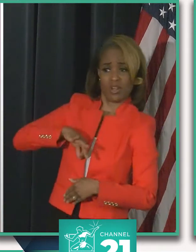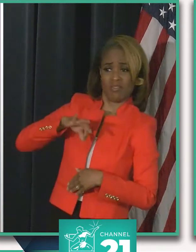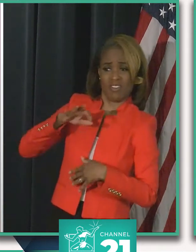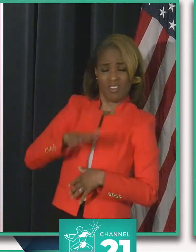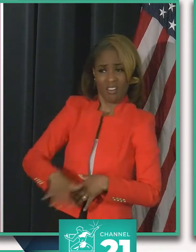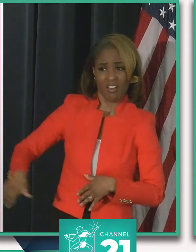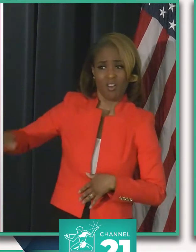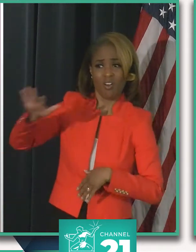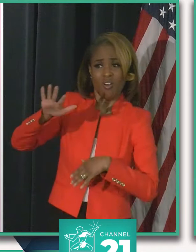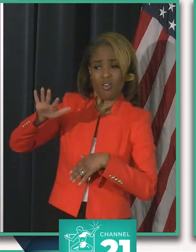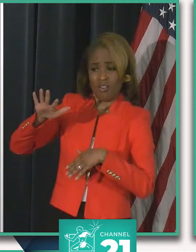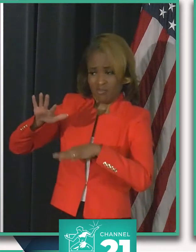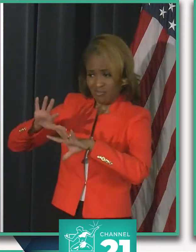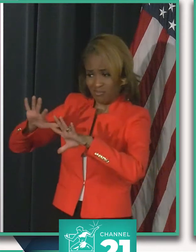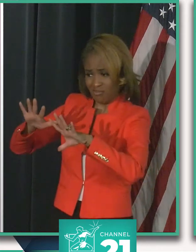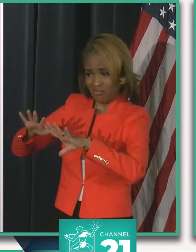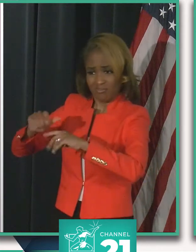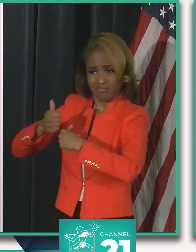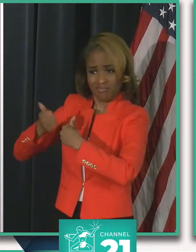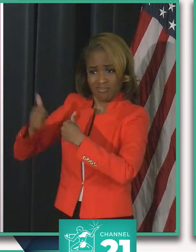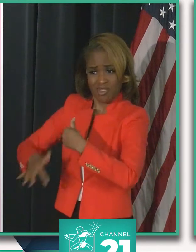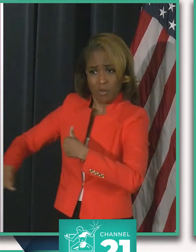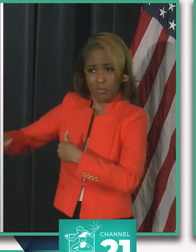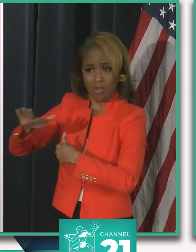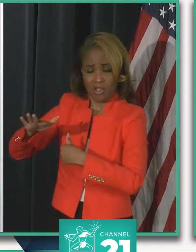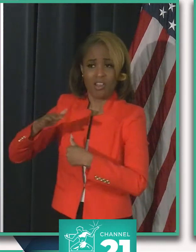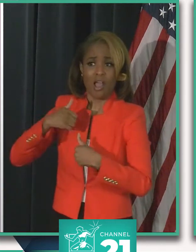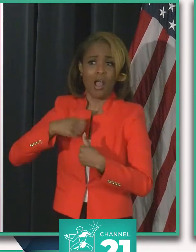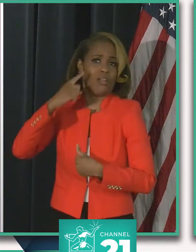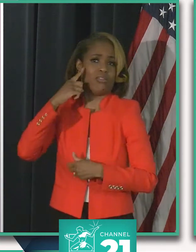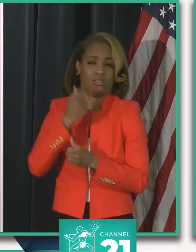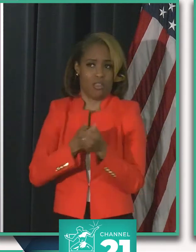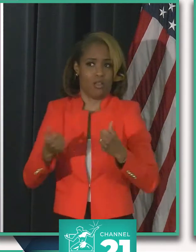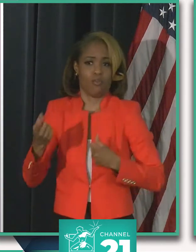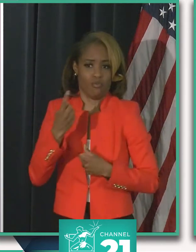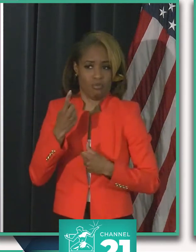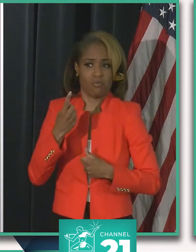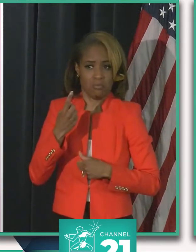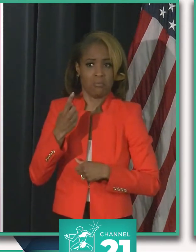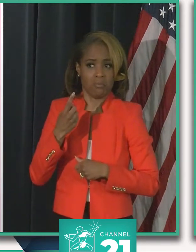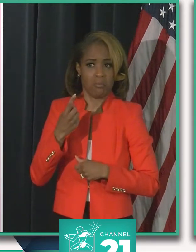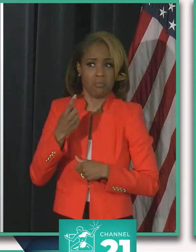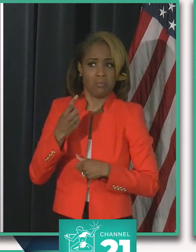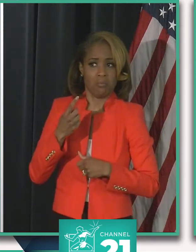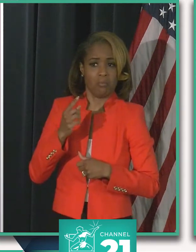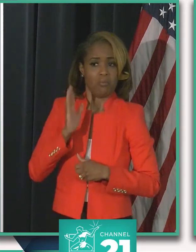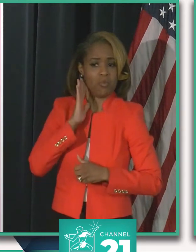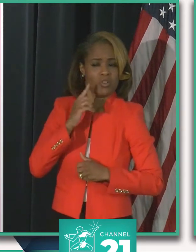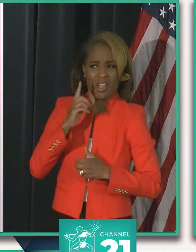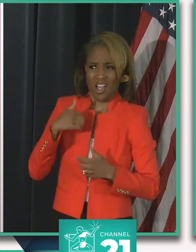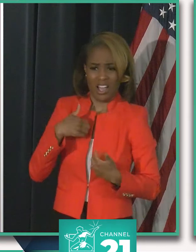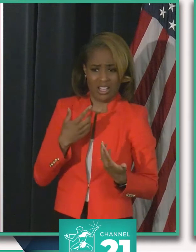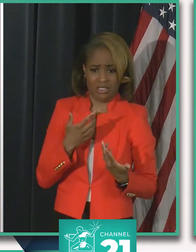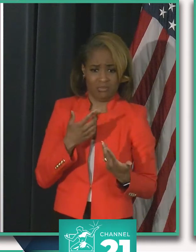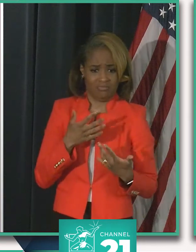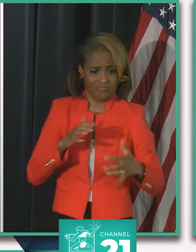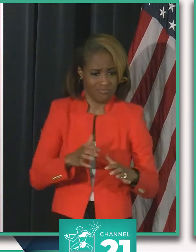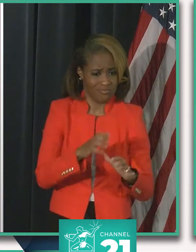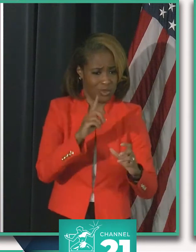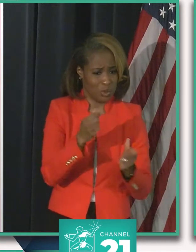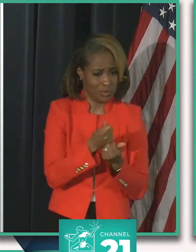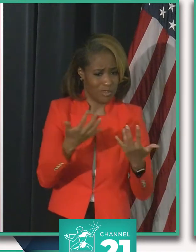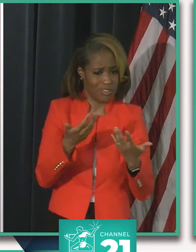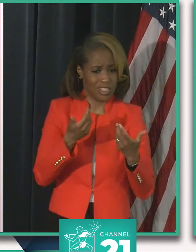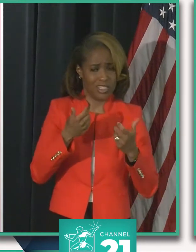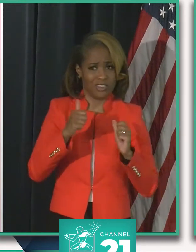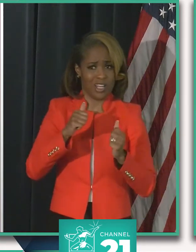entire neighborhood over here to help. I think that everybody will attest to the fact that I have done all that I could to help to mitigate